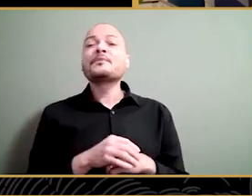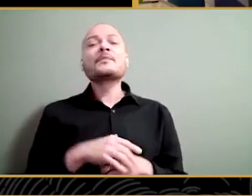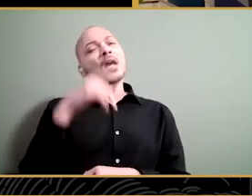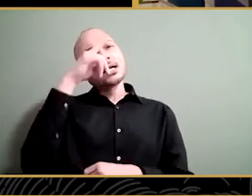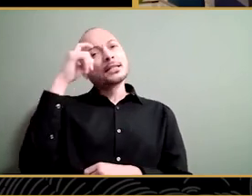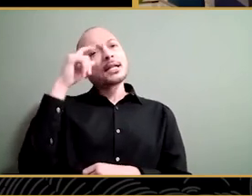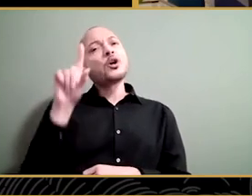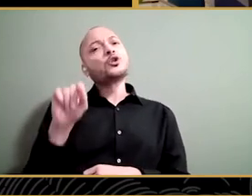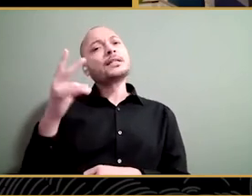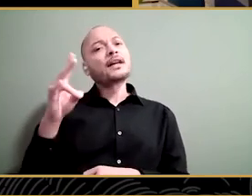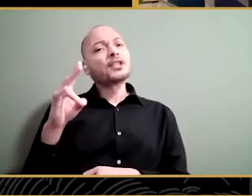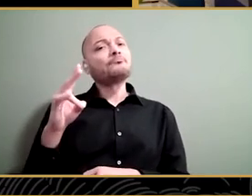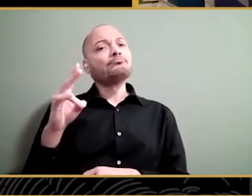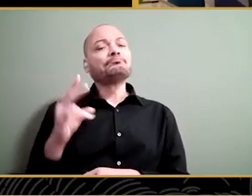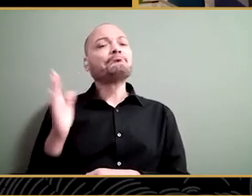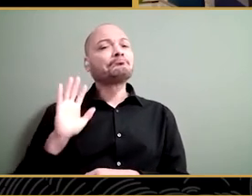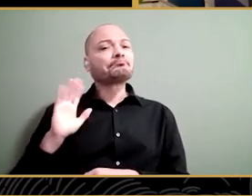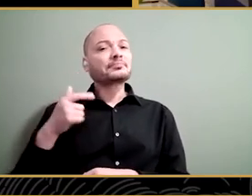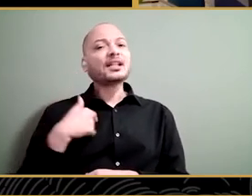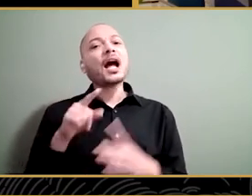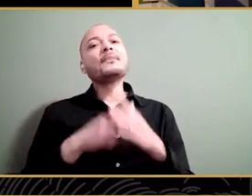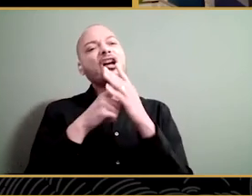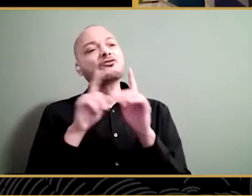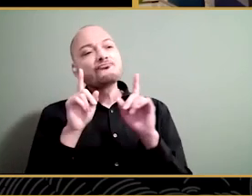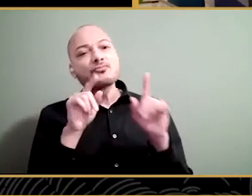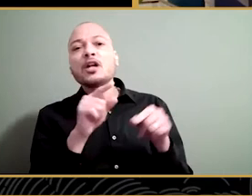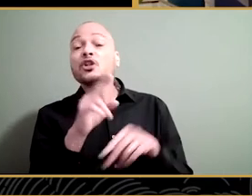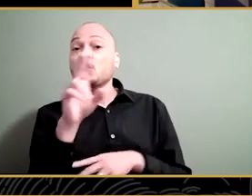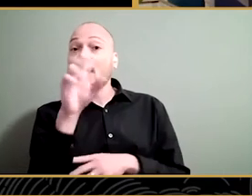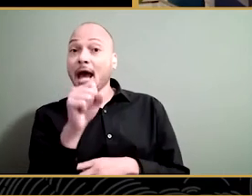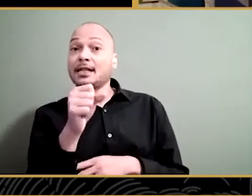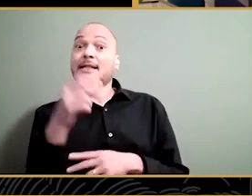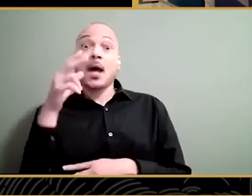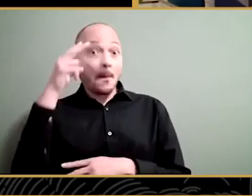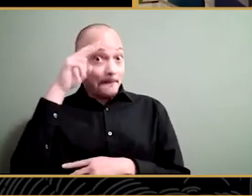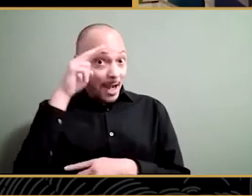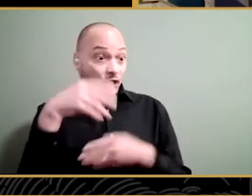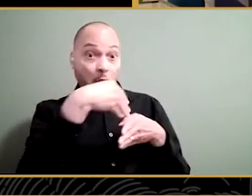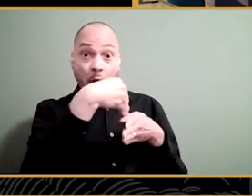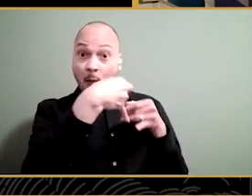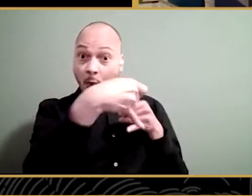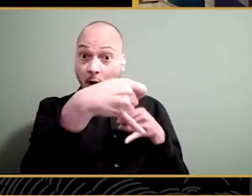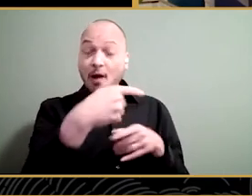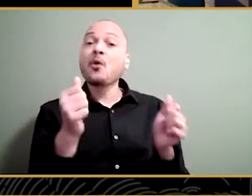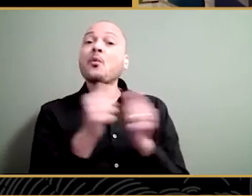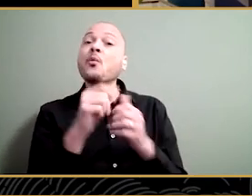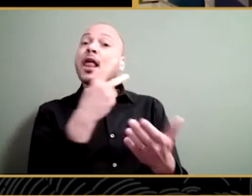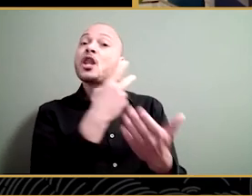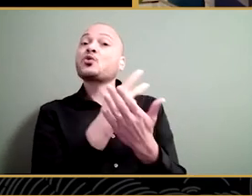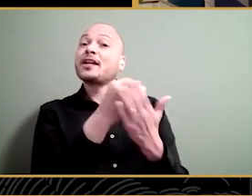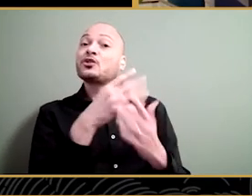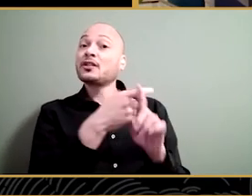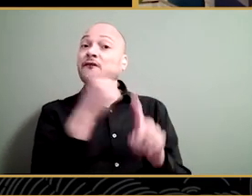In the summer of 2017, I began going to the US-Mexico border with grad students from the University of